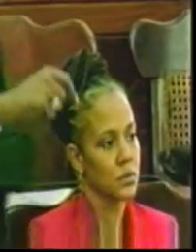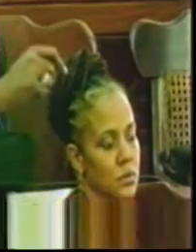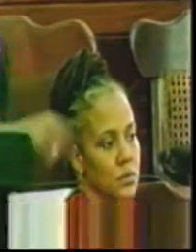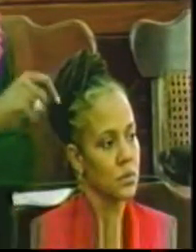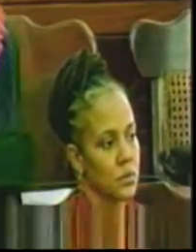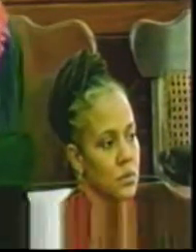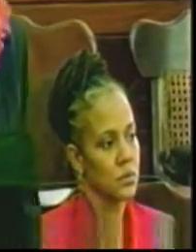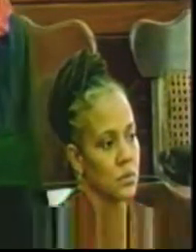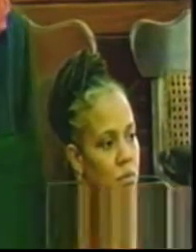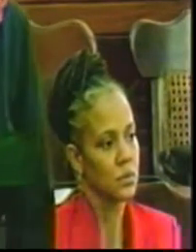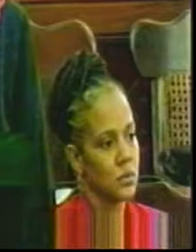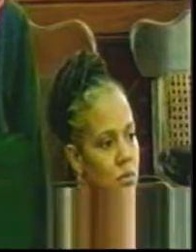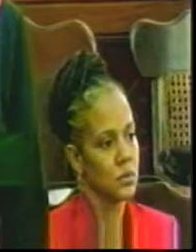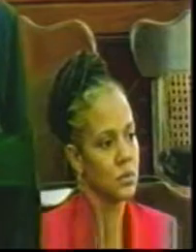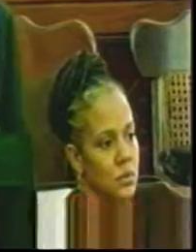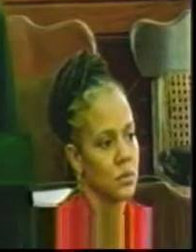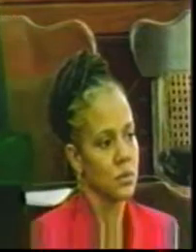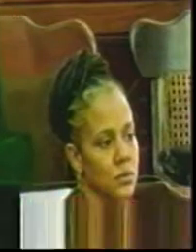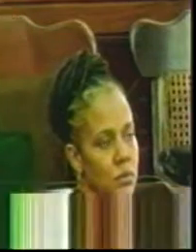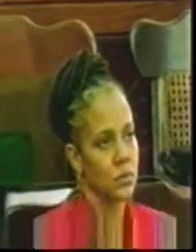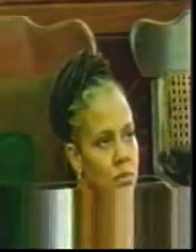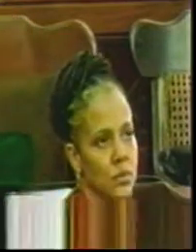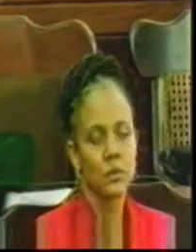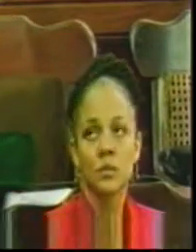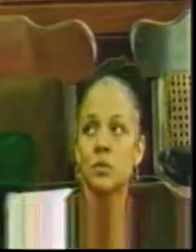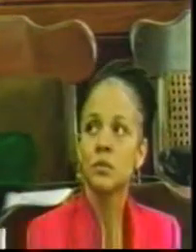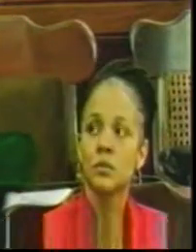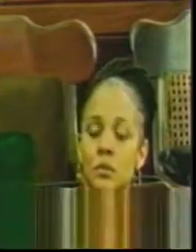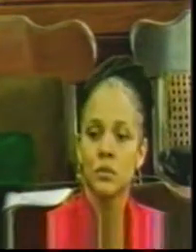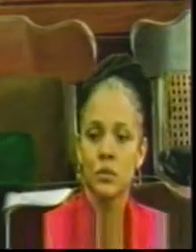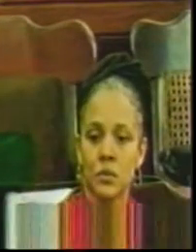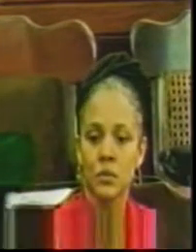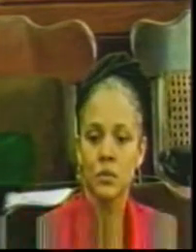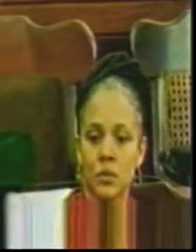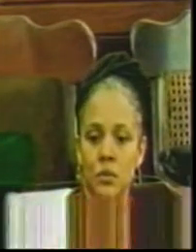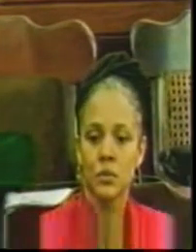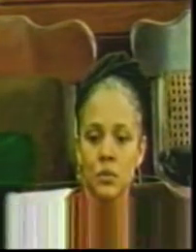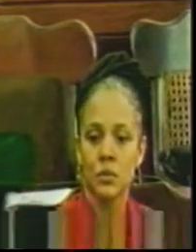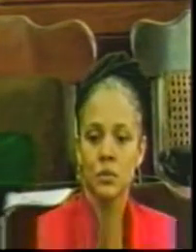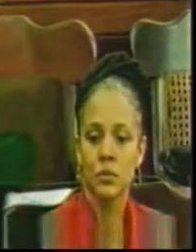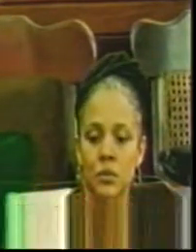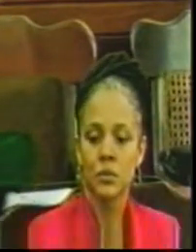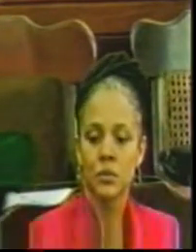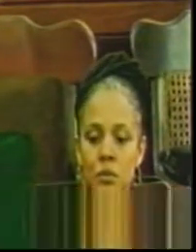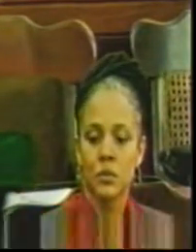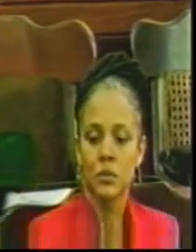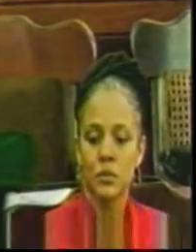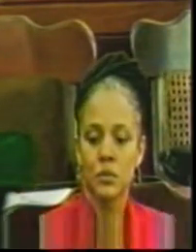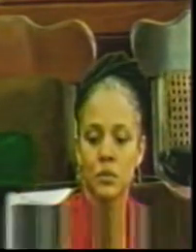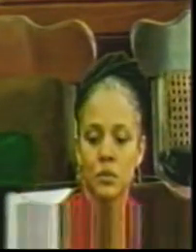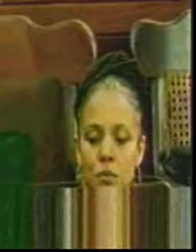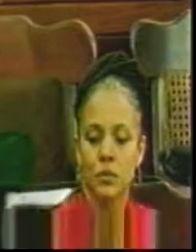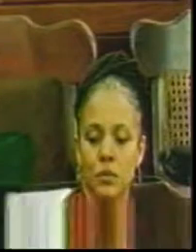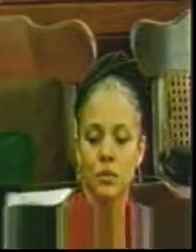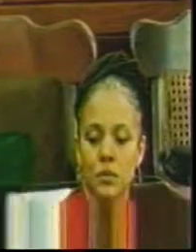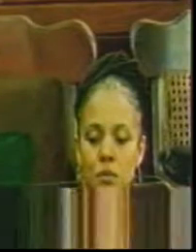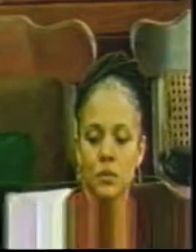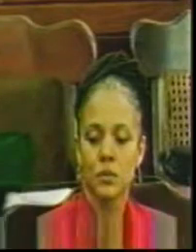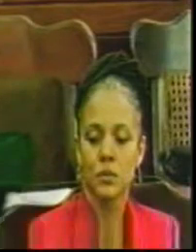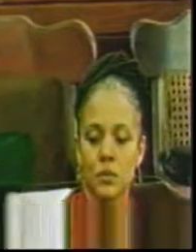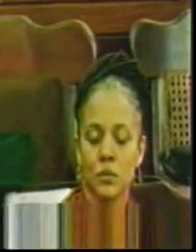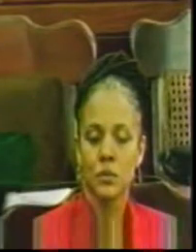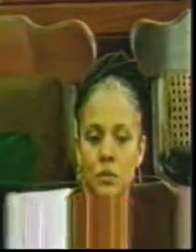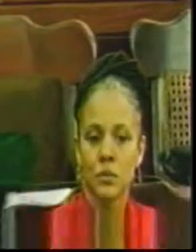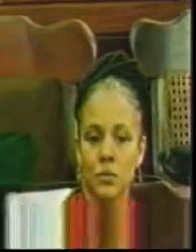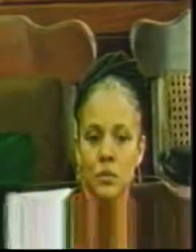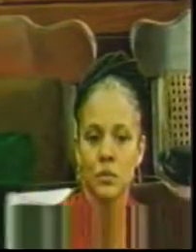worrisome to the country, Madam Deputy Speaker, because we all know that to get out of the rut, the financial and